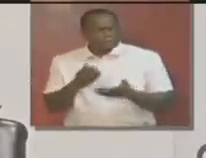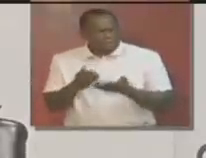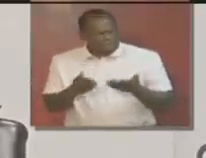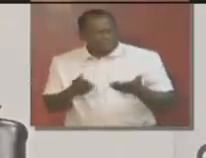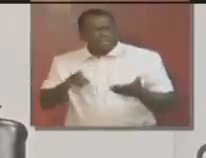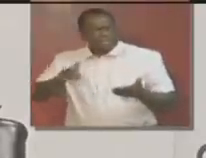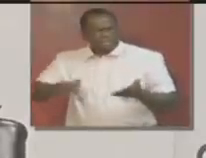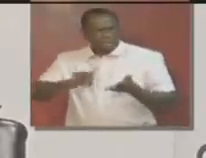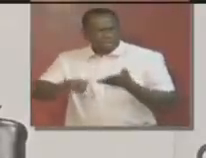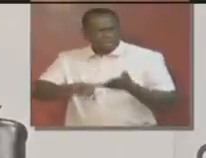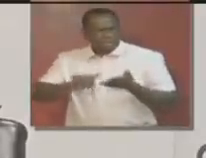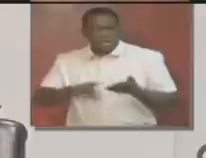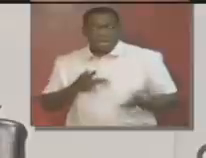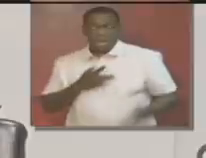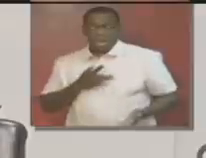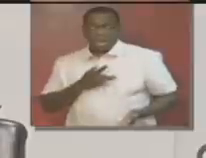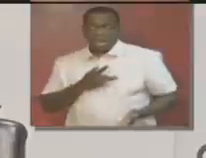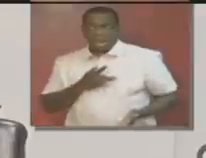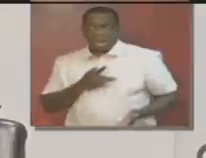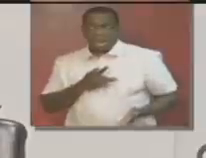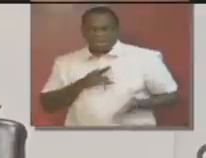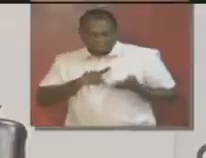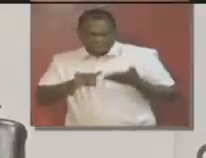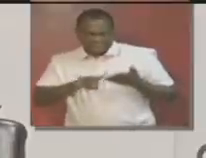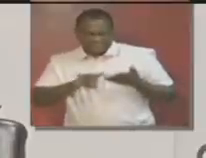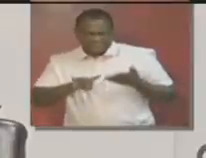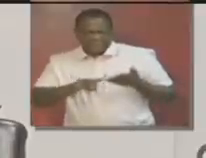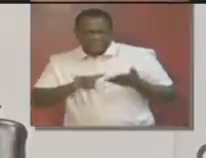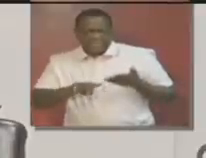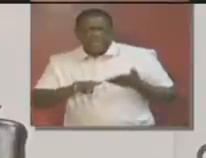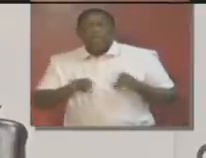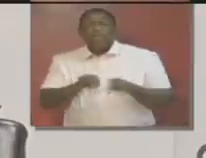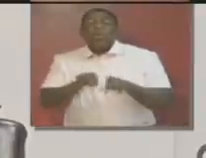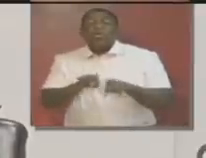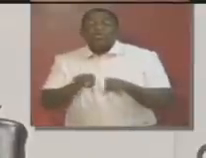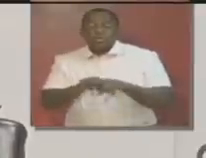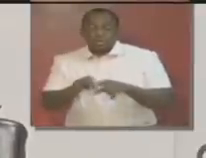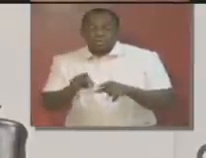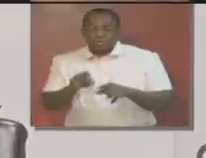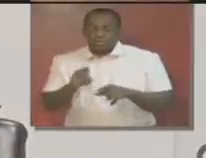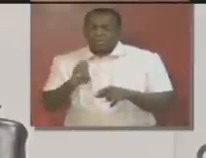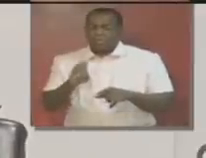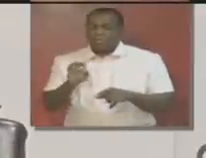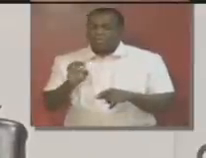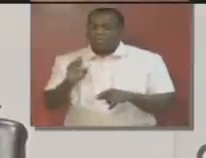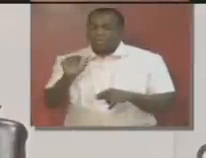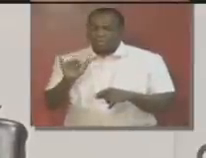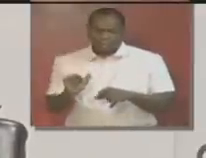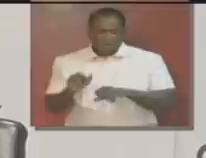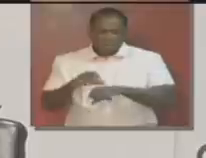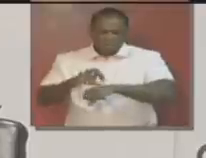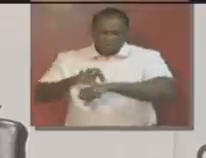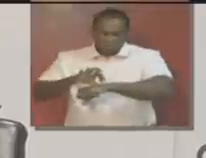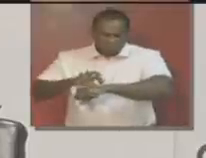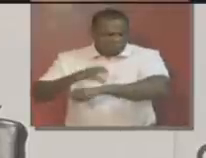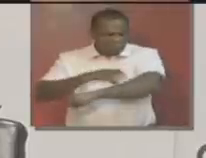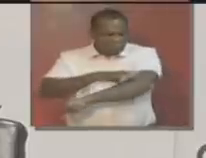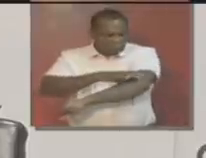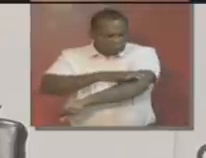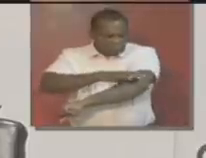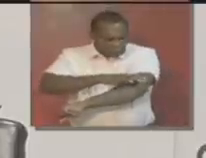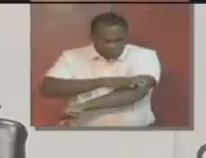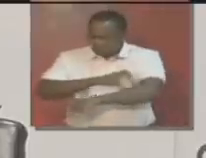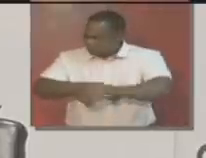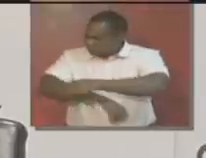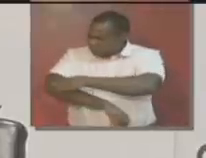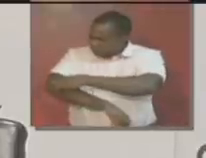one. Number two, surprisingly, they have joint pains. So the system gets inflamed, not just the skin and mucous membranes, but the joints also. And